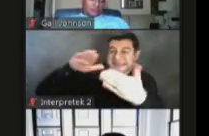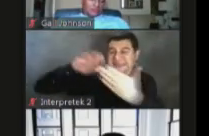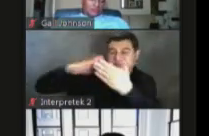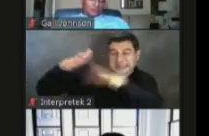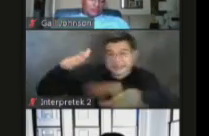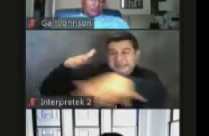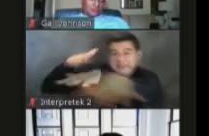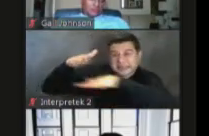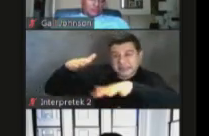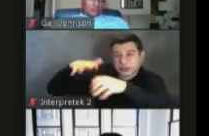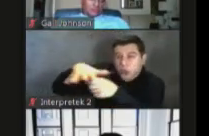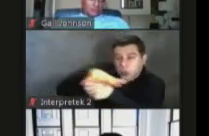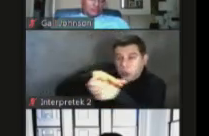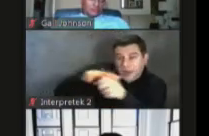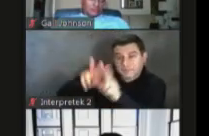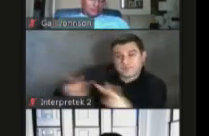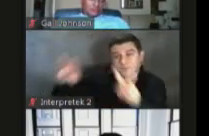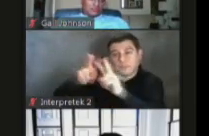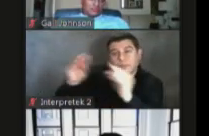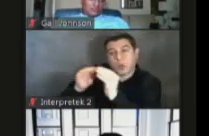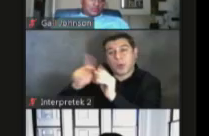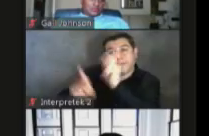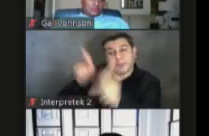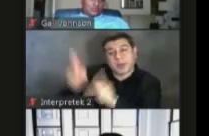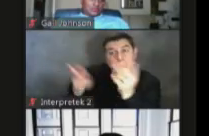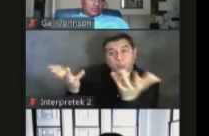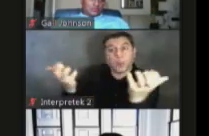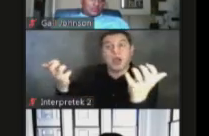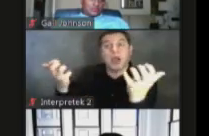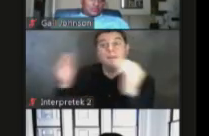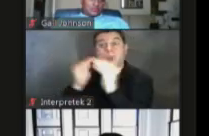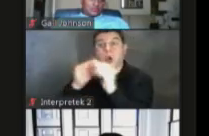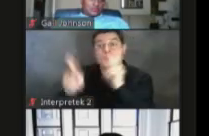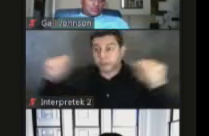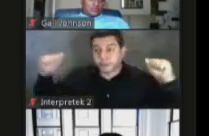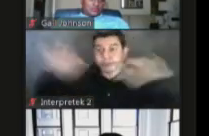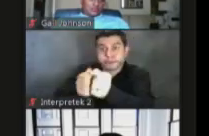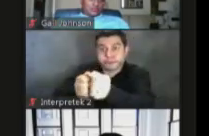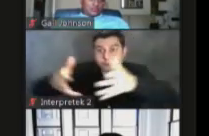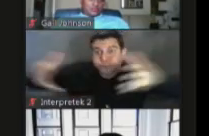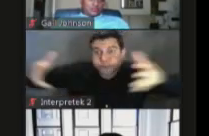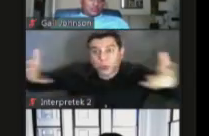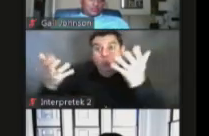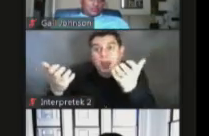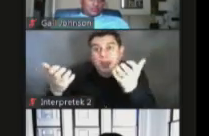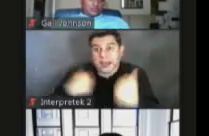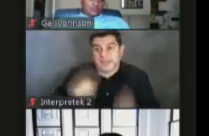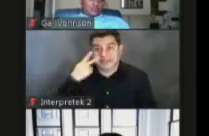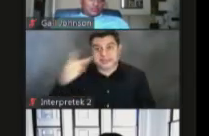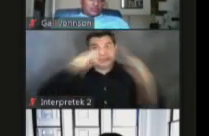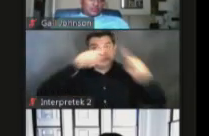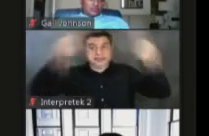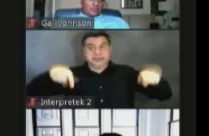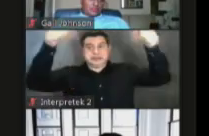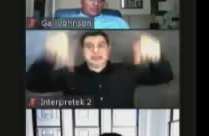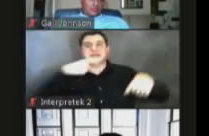about wanting more people in our city, because I see signs in folks' yards about, we don't care where you're from, but we're glad that you're our